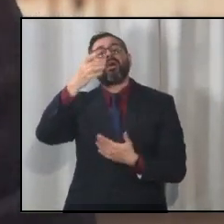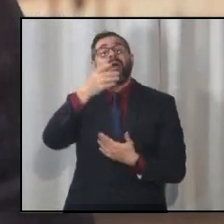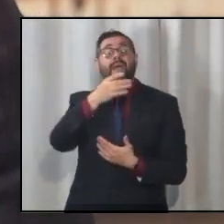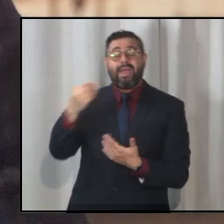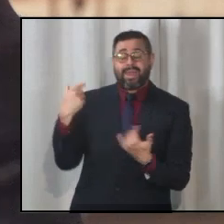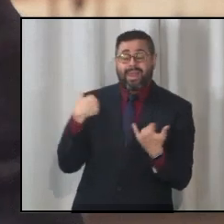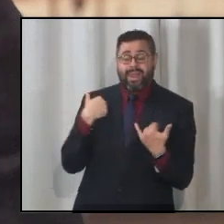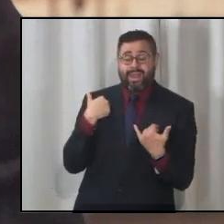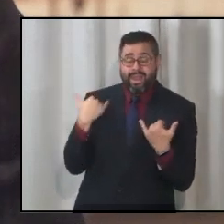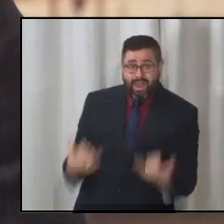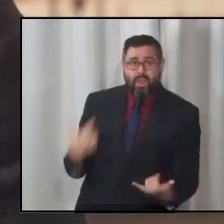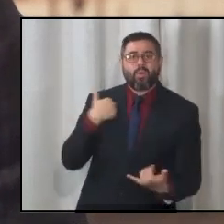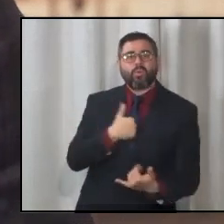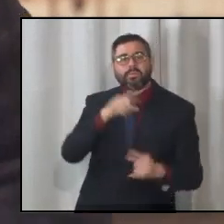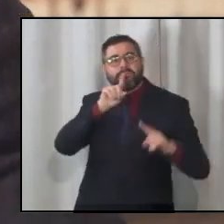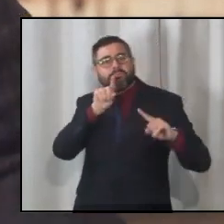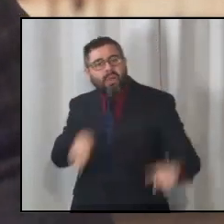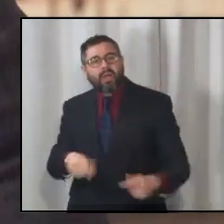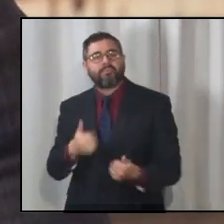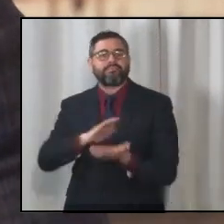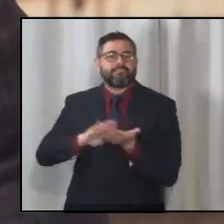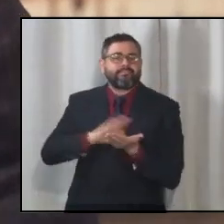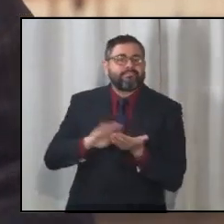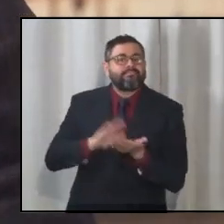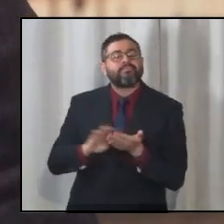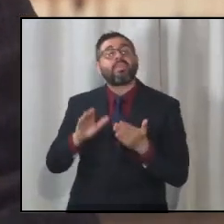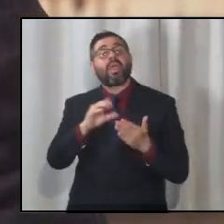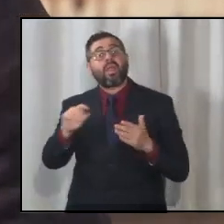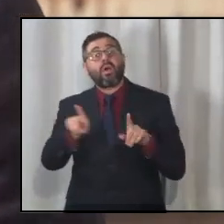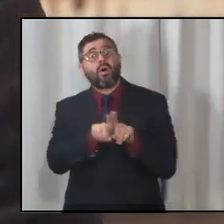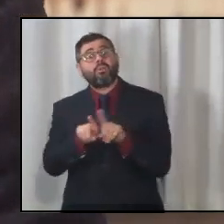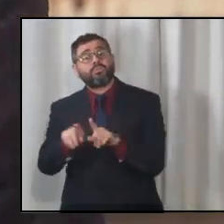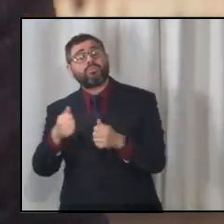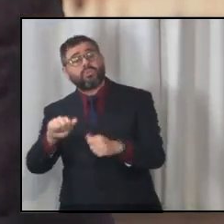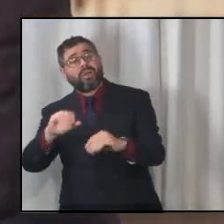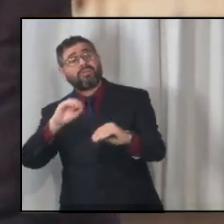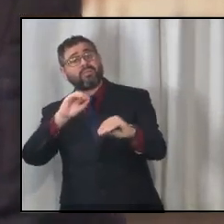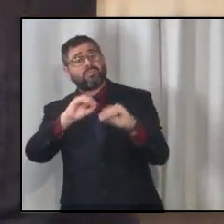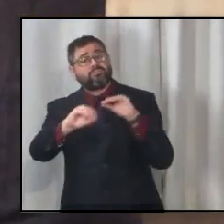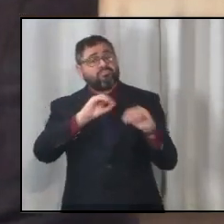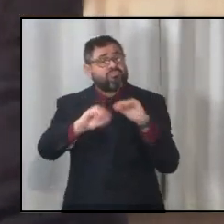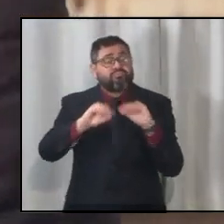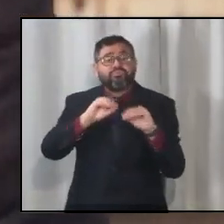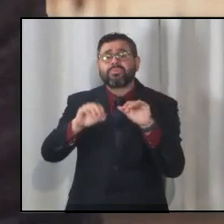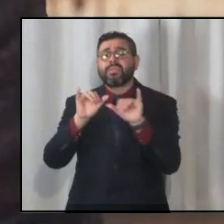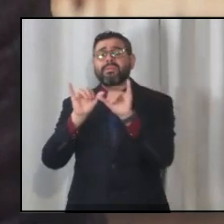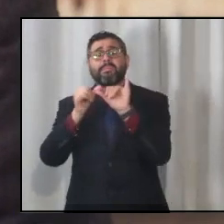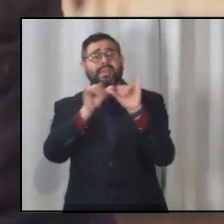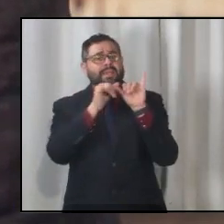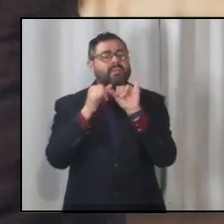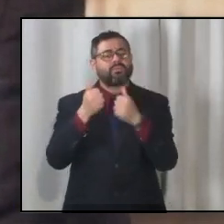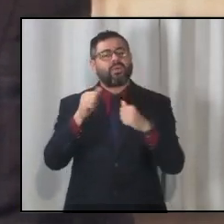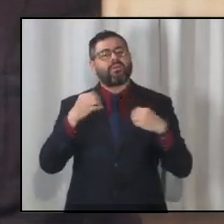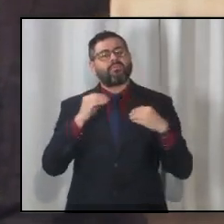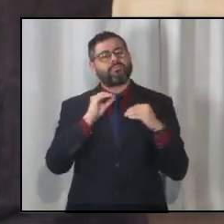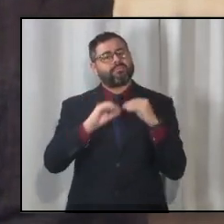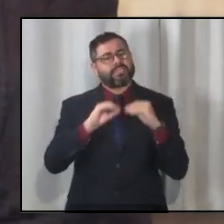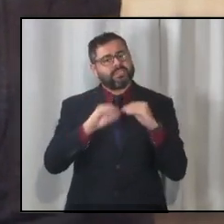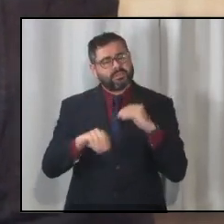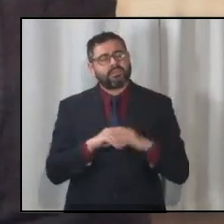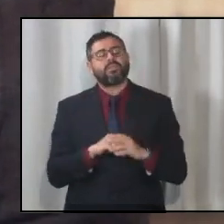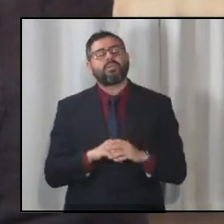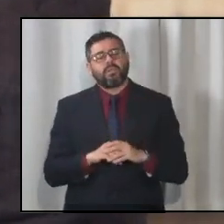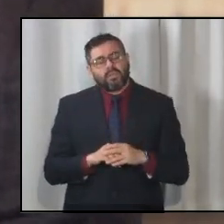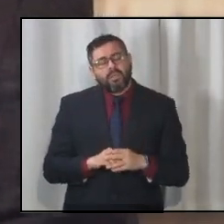measures to minimize impacts and have been responding to repair and cleanup calls all across our city. While we continue to work,